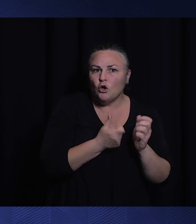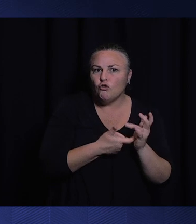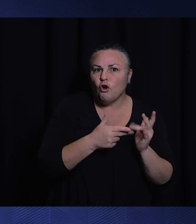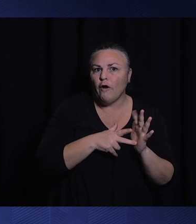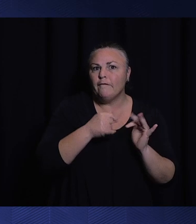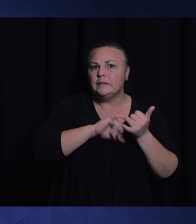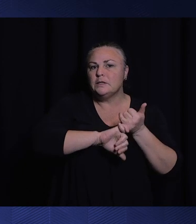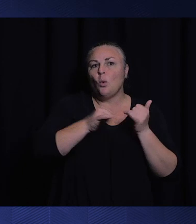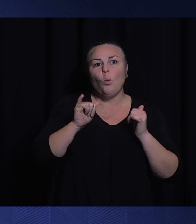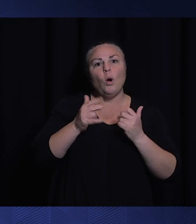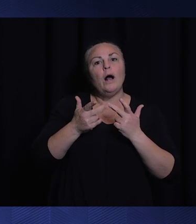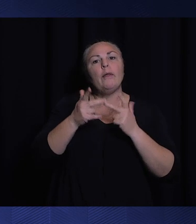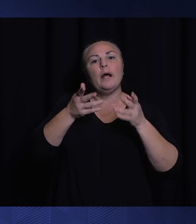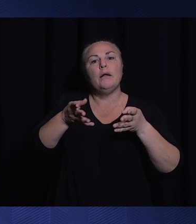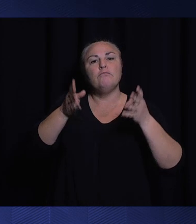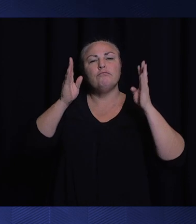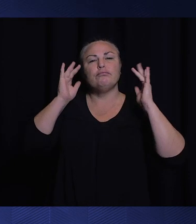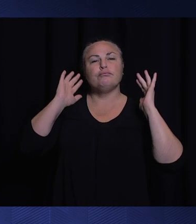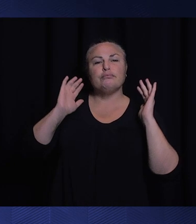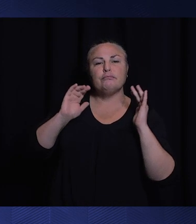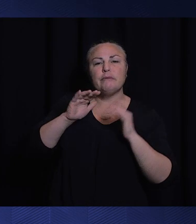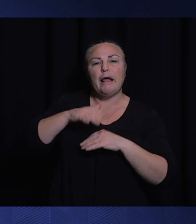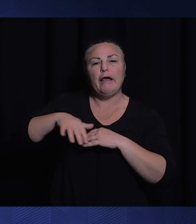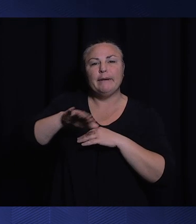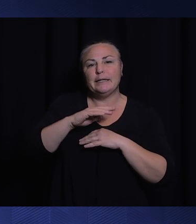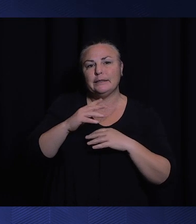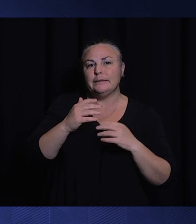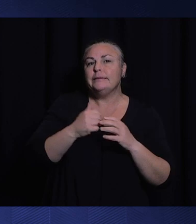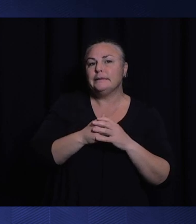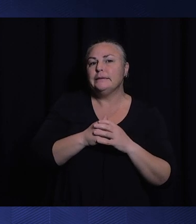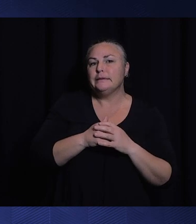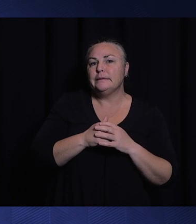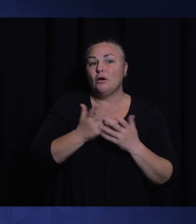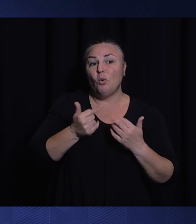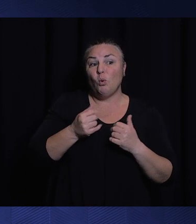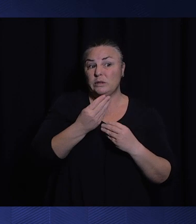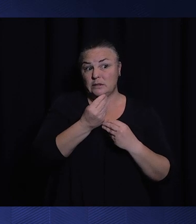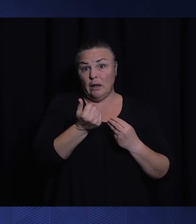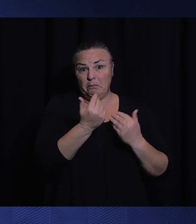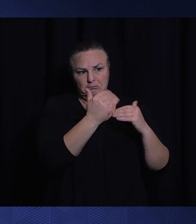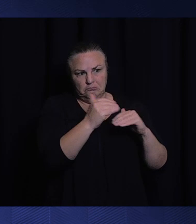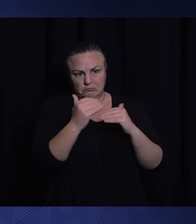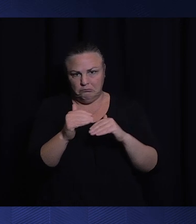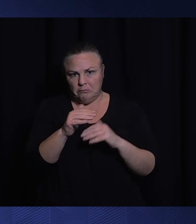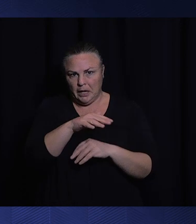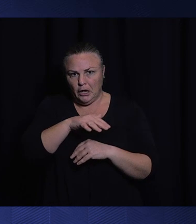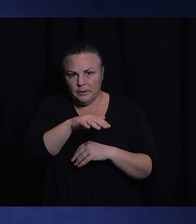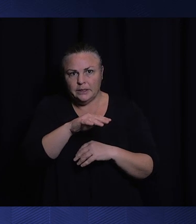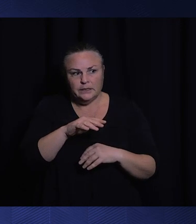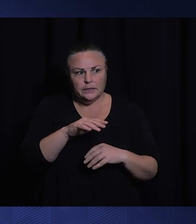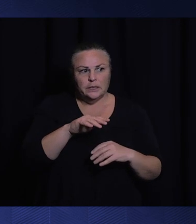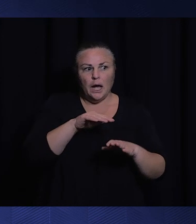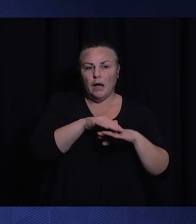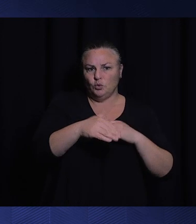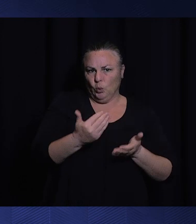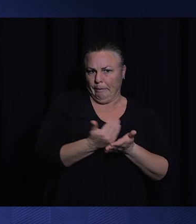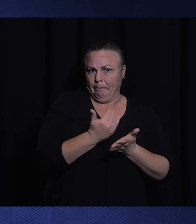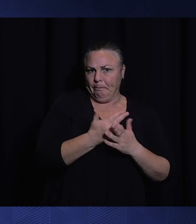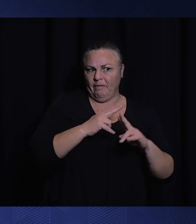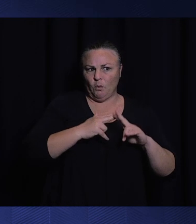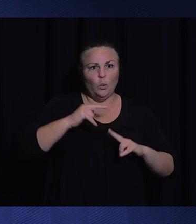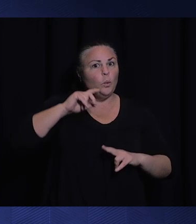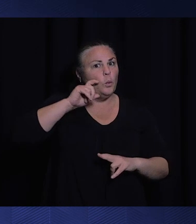also disaster rehabilitation and recovery. So I think the most important part for the